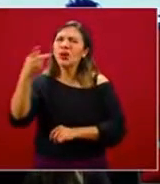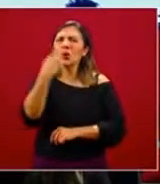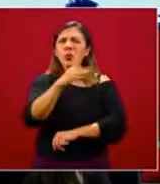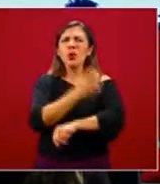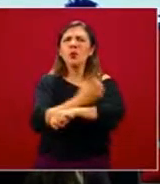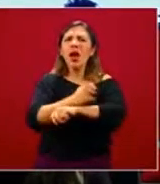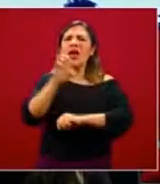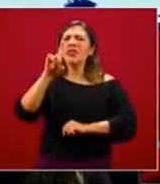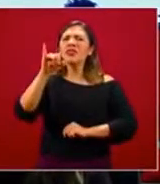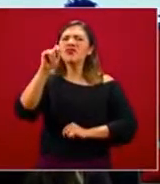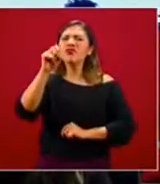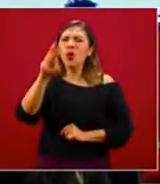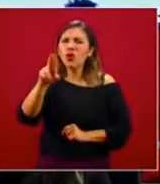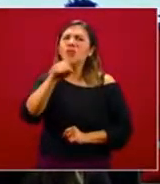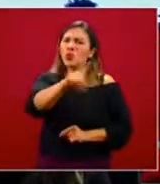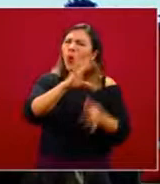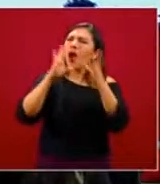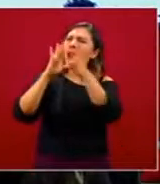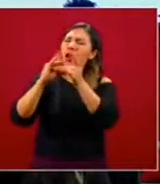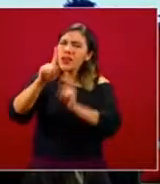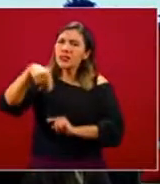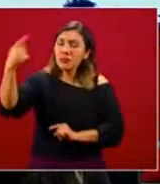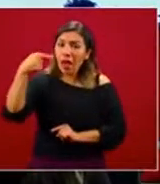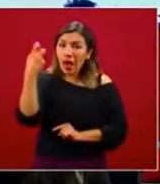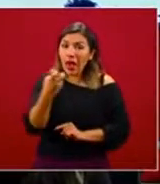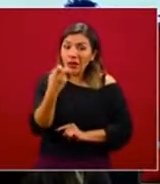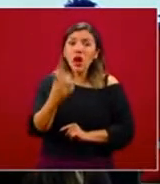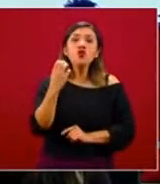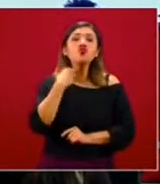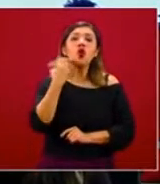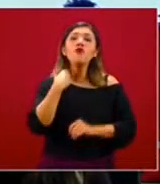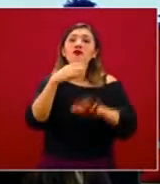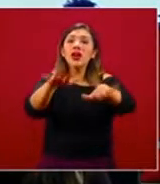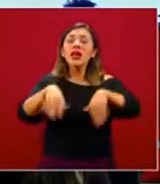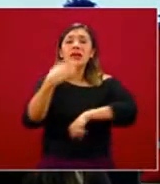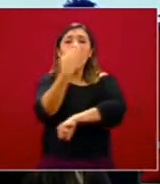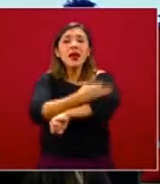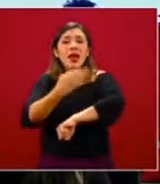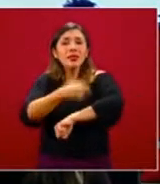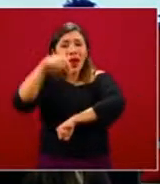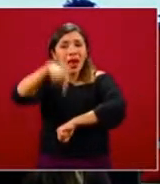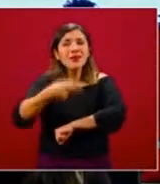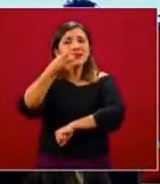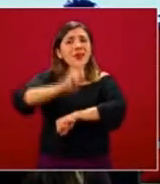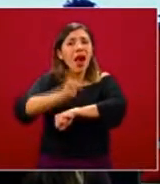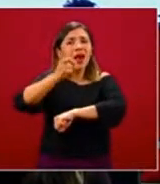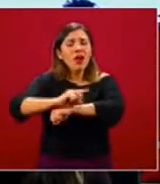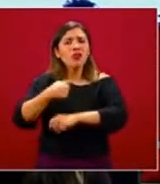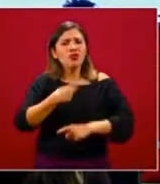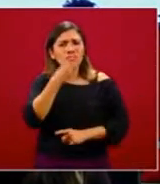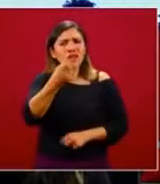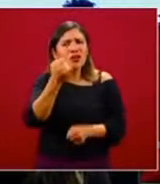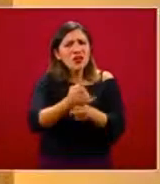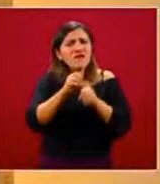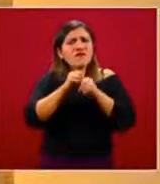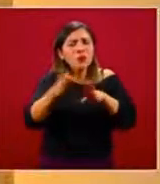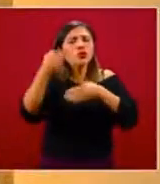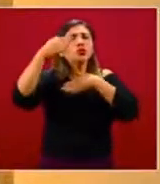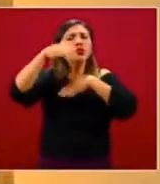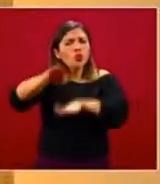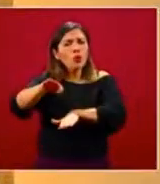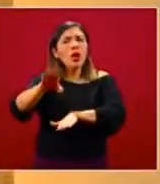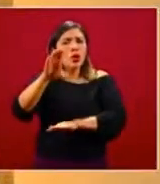are editores, here. editoras. So I Explíquenles que would esta es la ask you to conferencia speak to vespertina your en donde editors and explain diariamente that damos this is the información